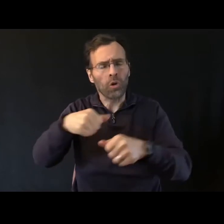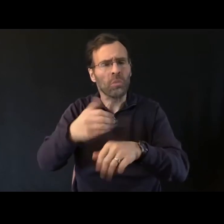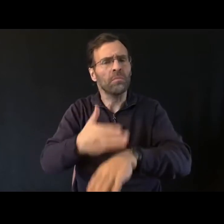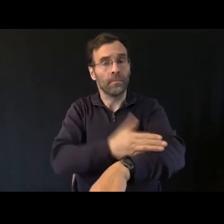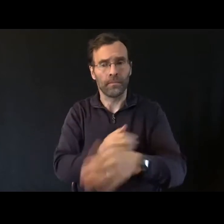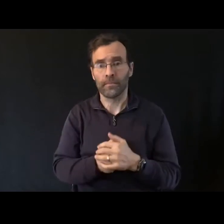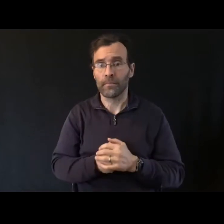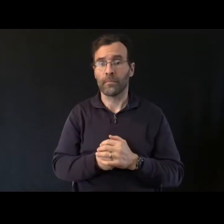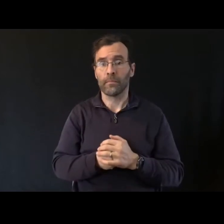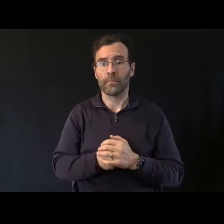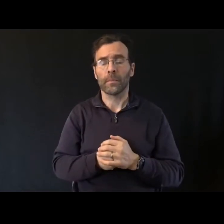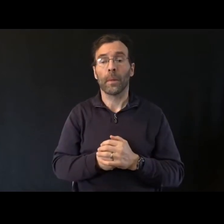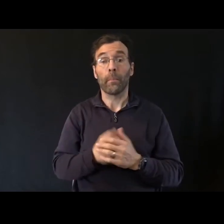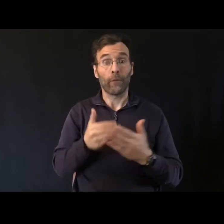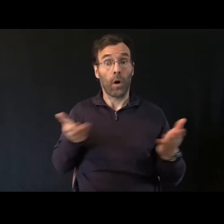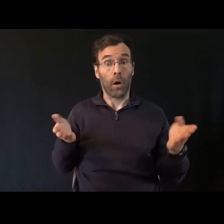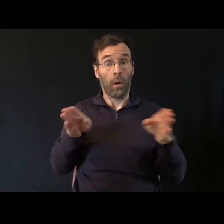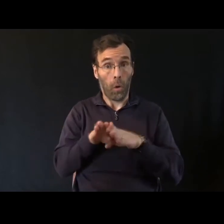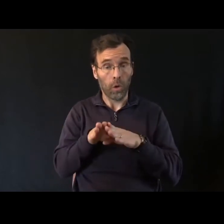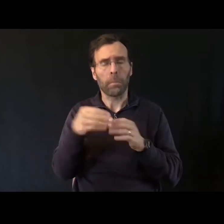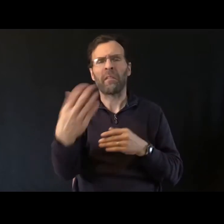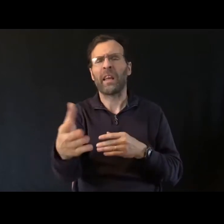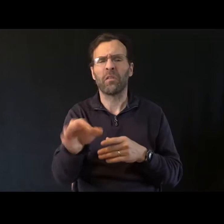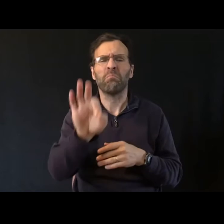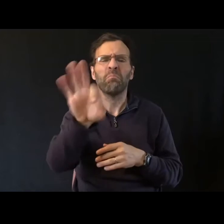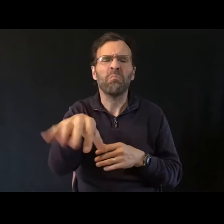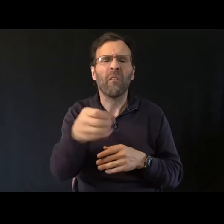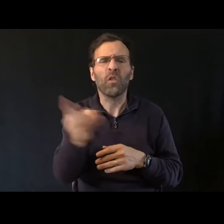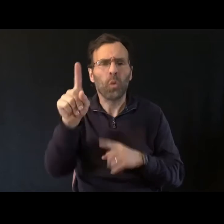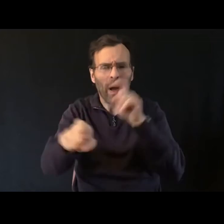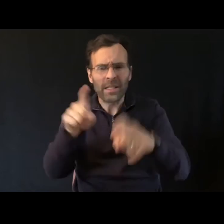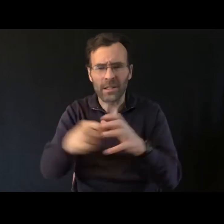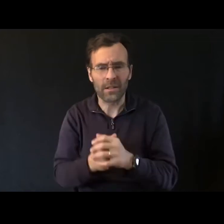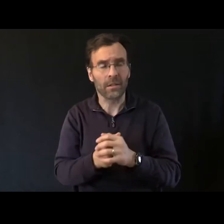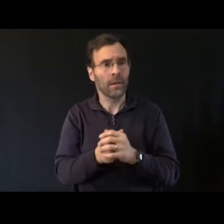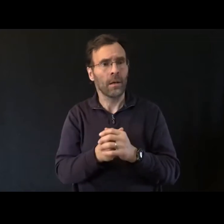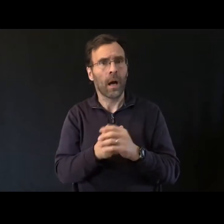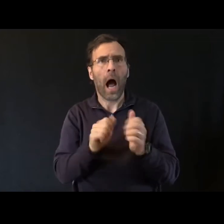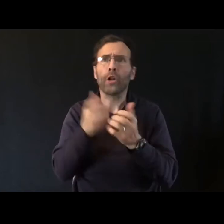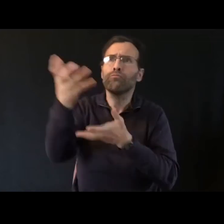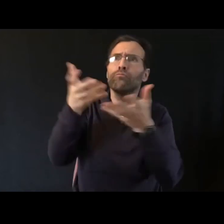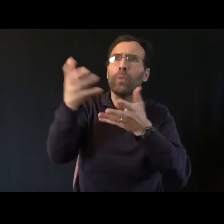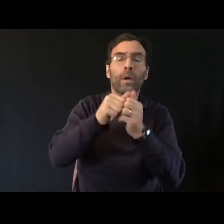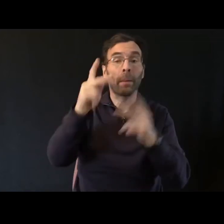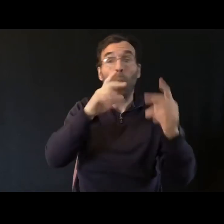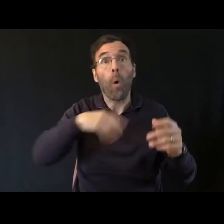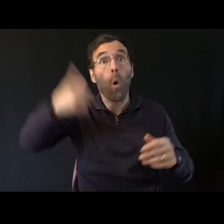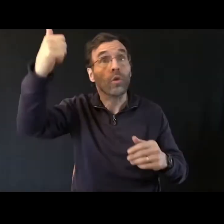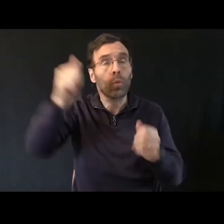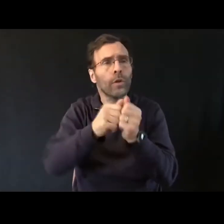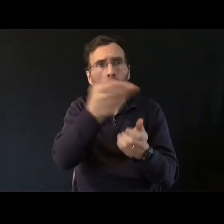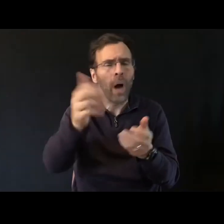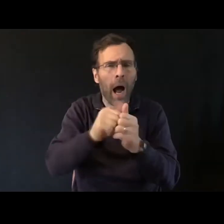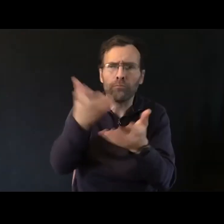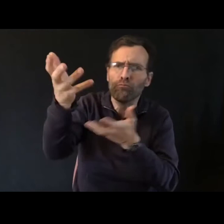some questions to consider. What are your intersections with people older than you, people further along in the journey?